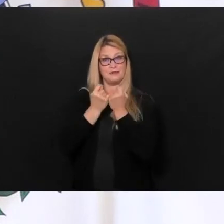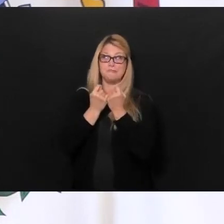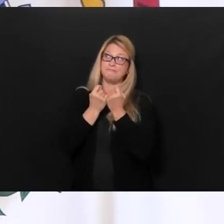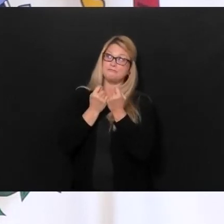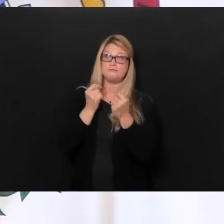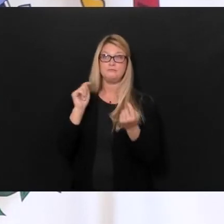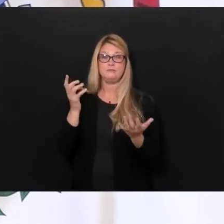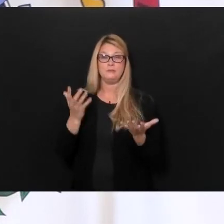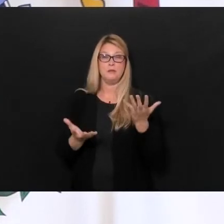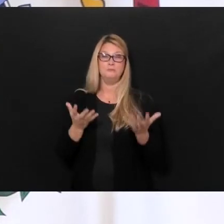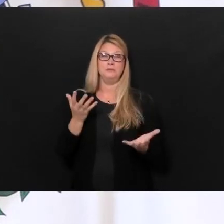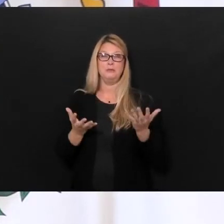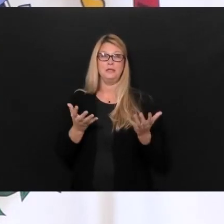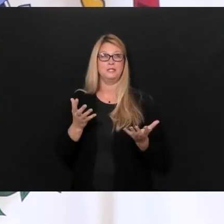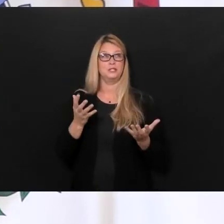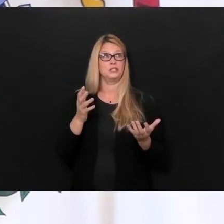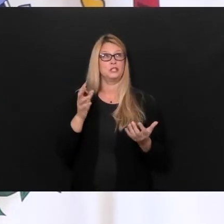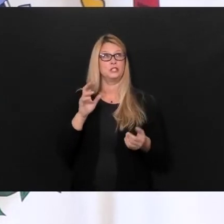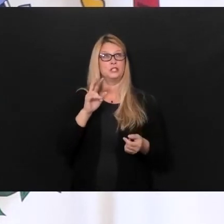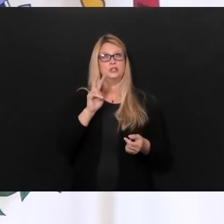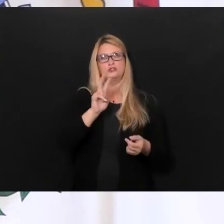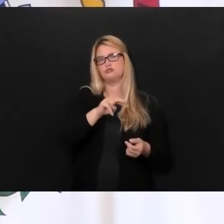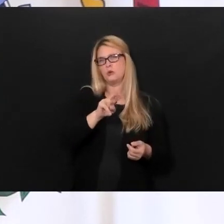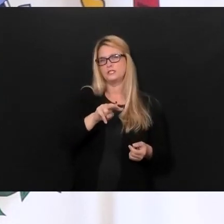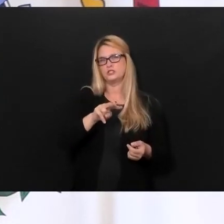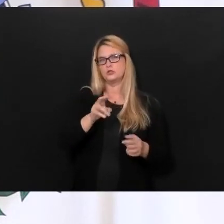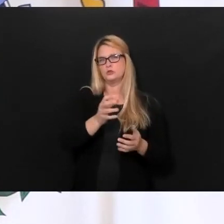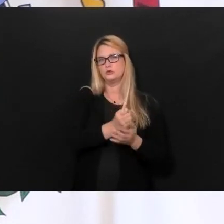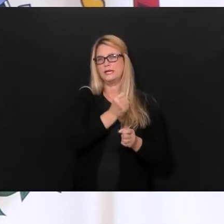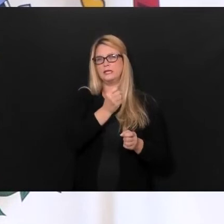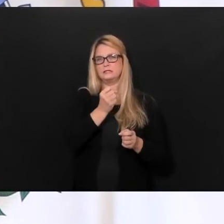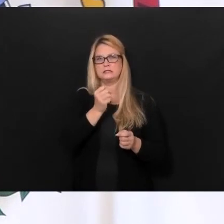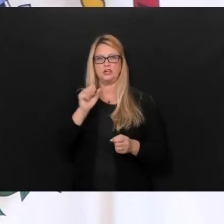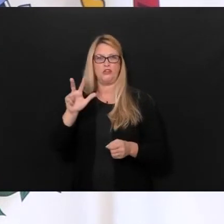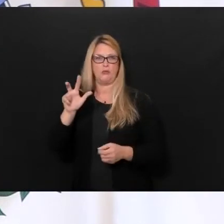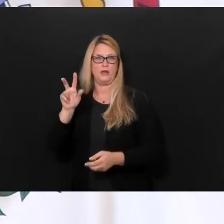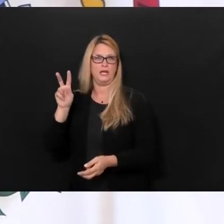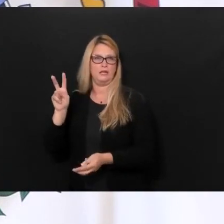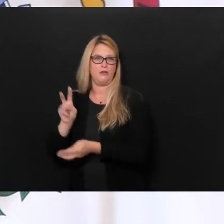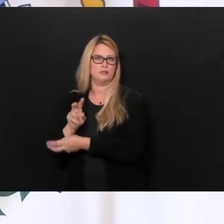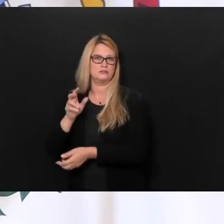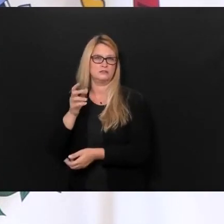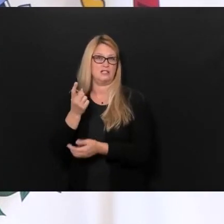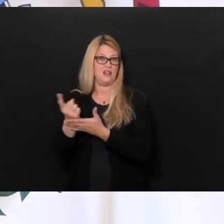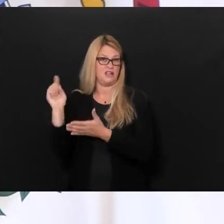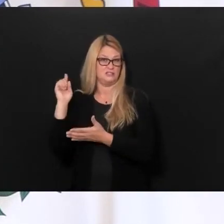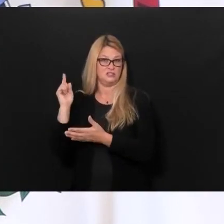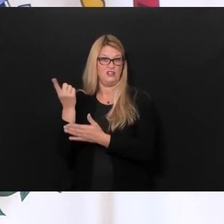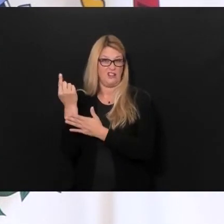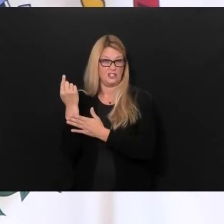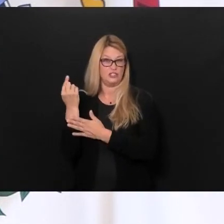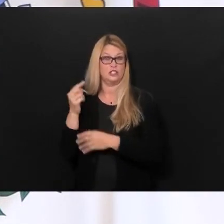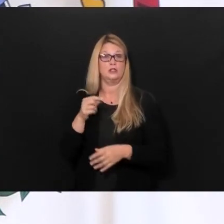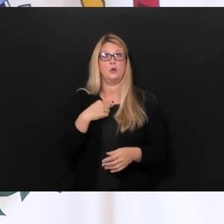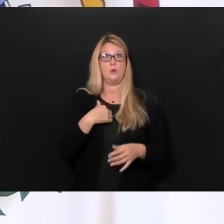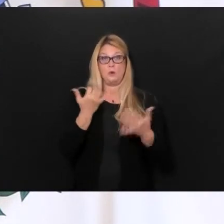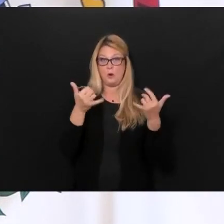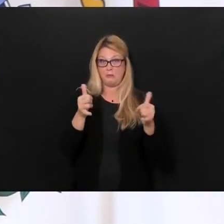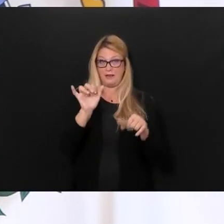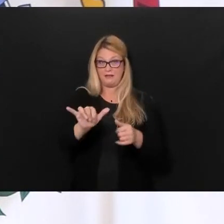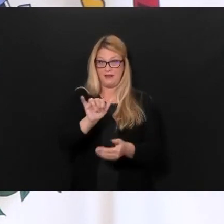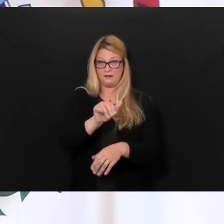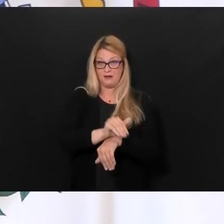know, maybe 22-3 or something like that on the season last year. We were getting ready to play that